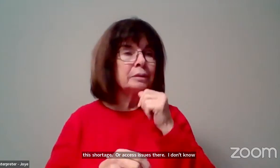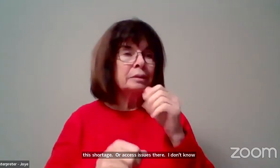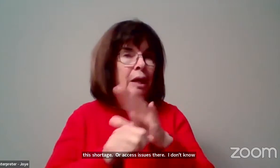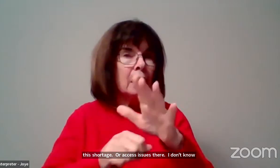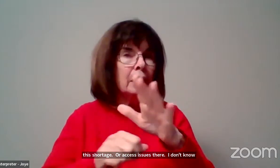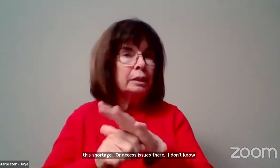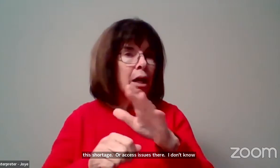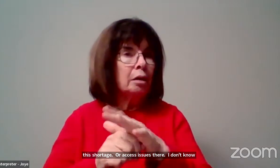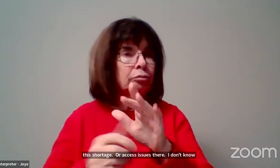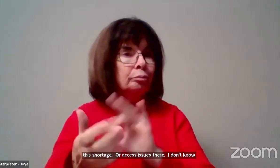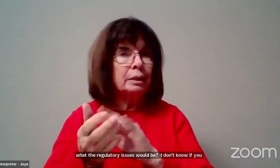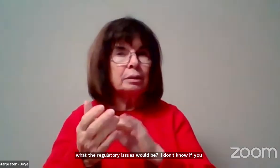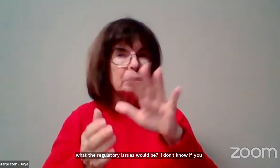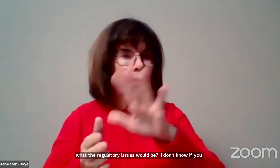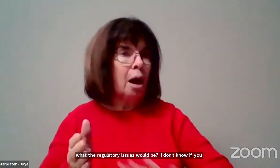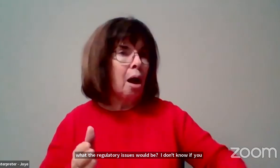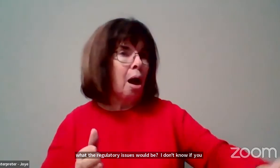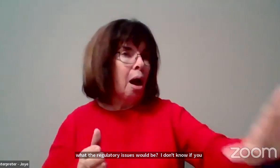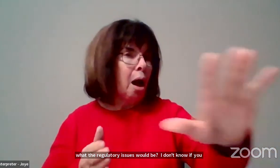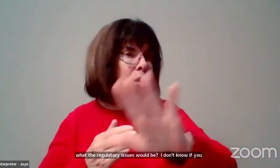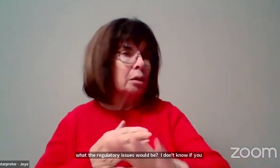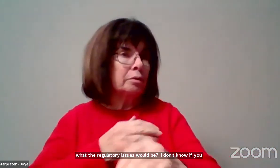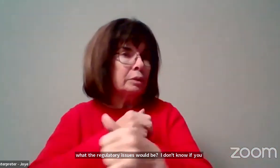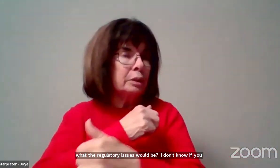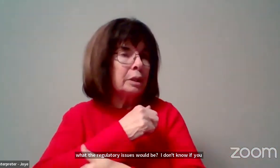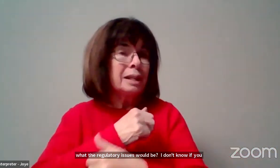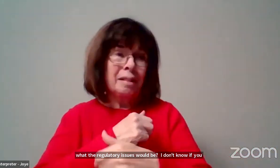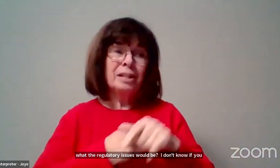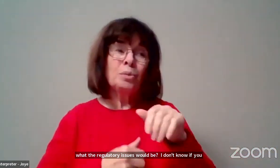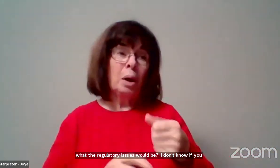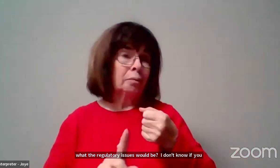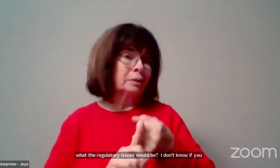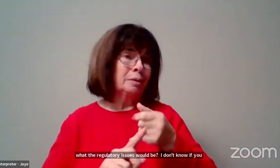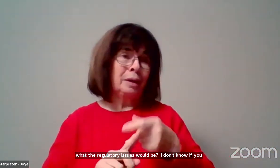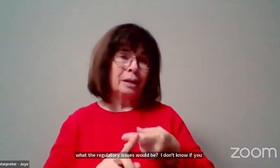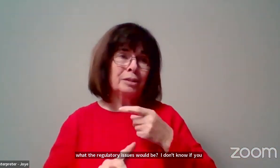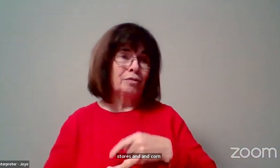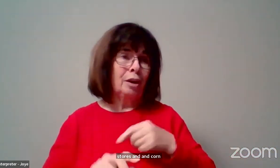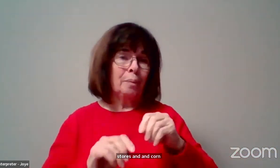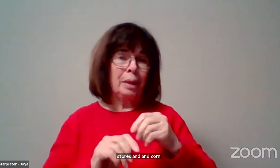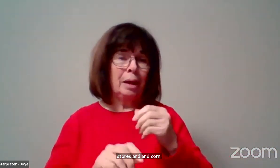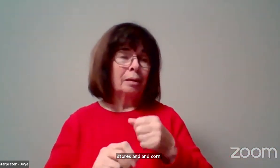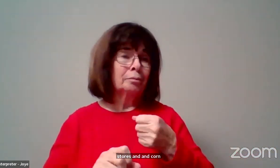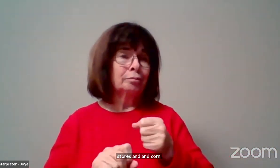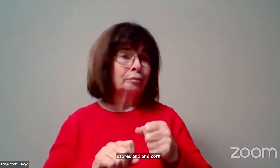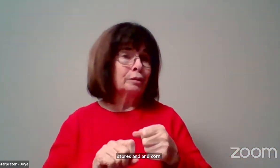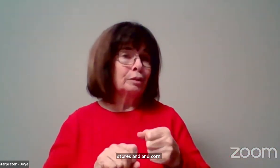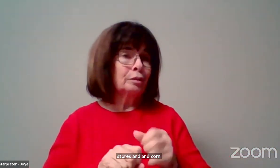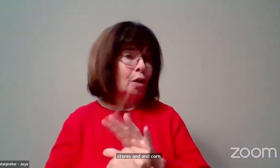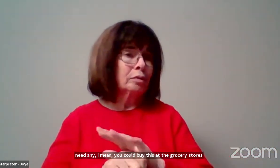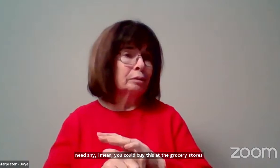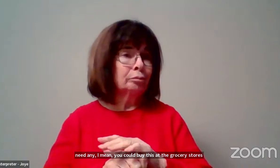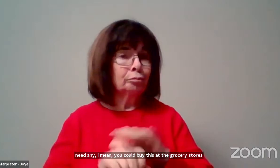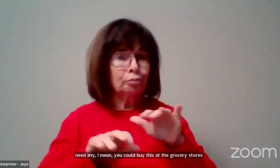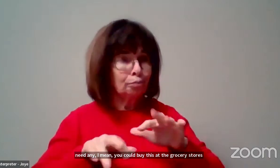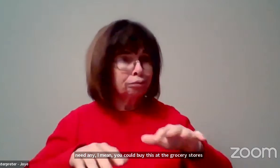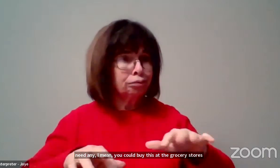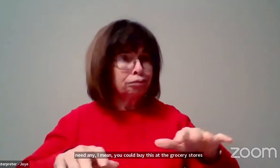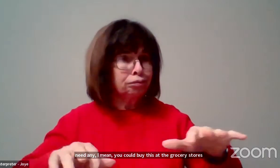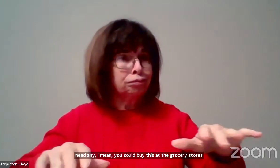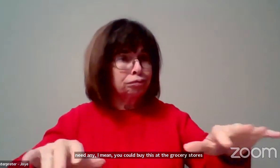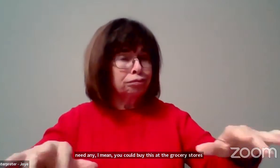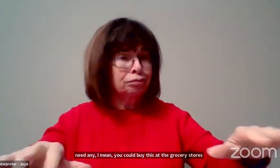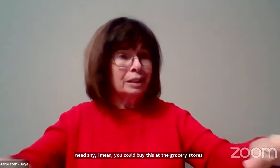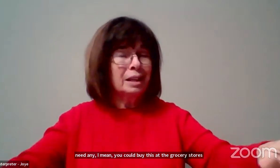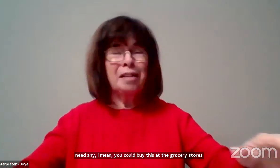that one of the impacts of the pandemic in general have been supply shortages of lots of things,